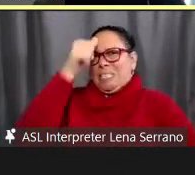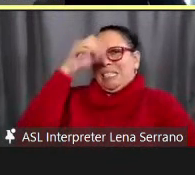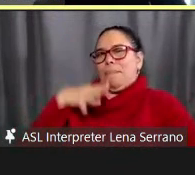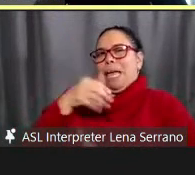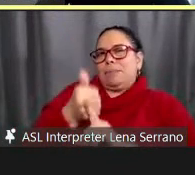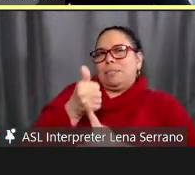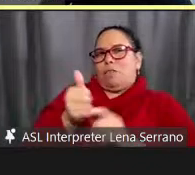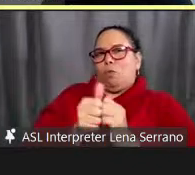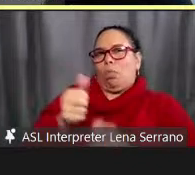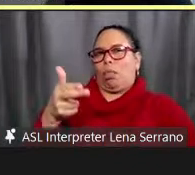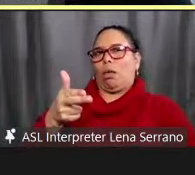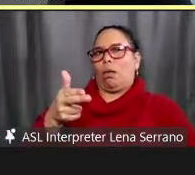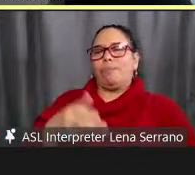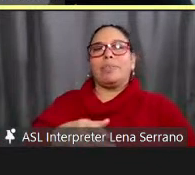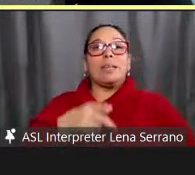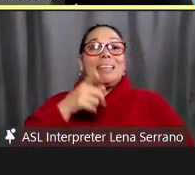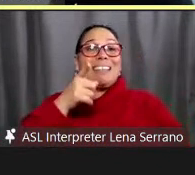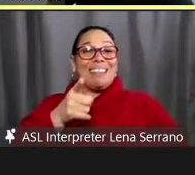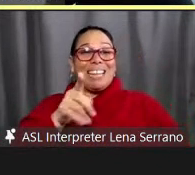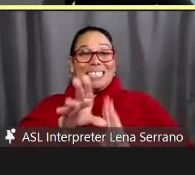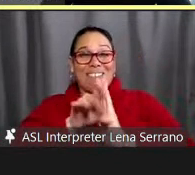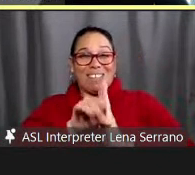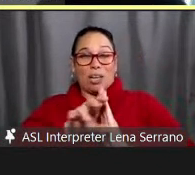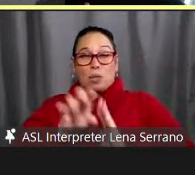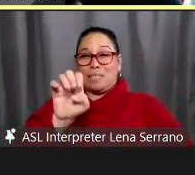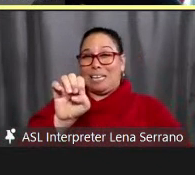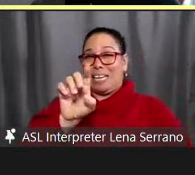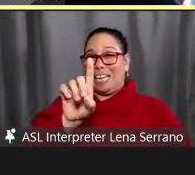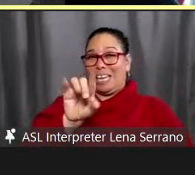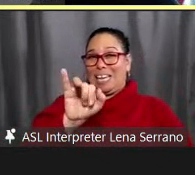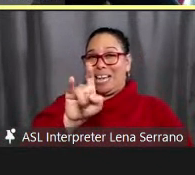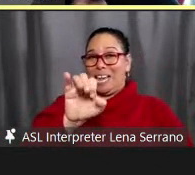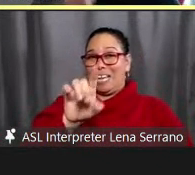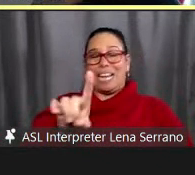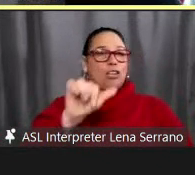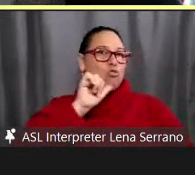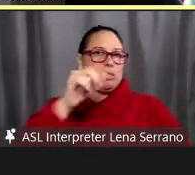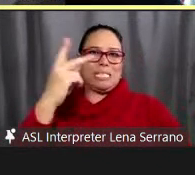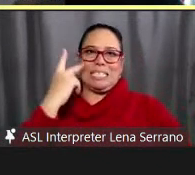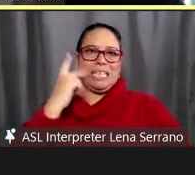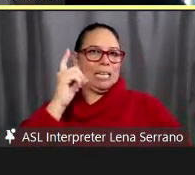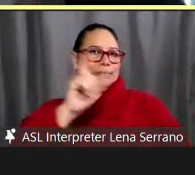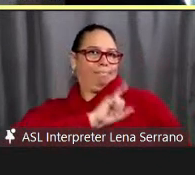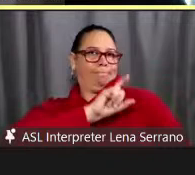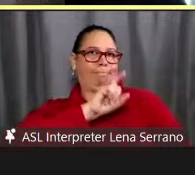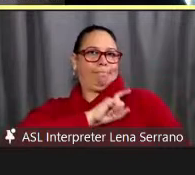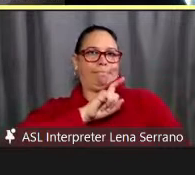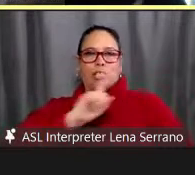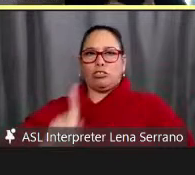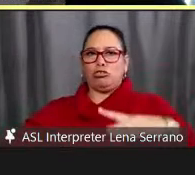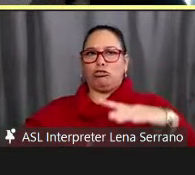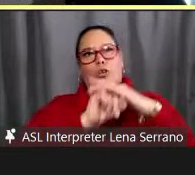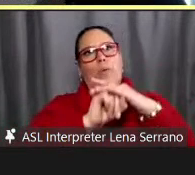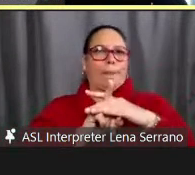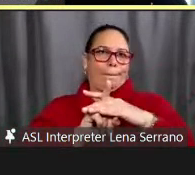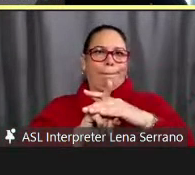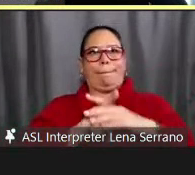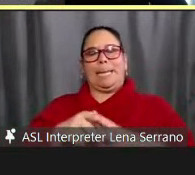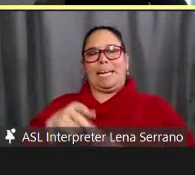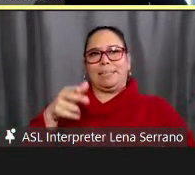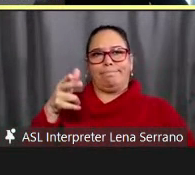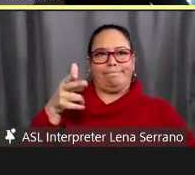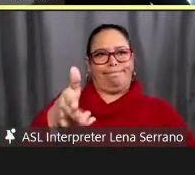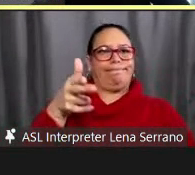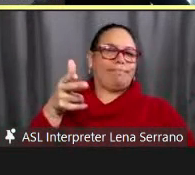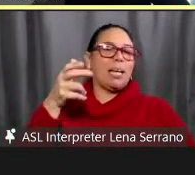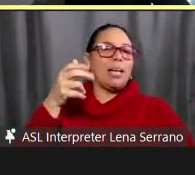himself. This was an edited video, and what you didn't see happen was an armed security guard who came in off screen and engaged the